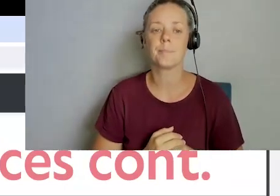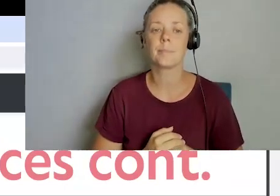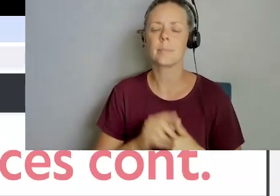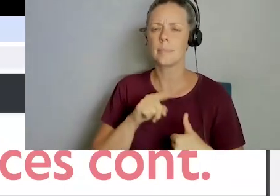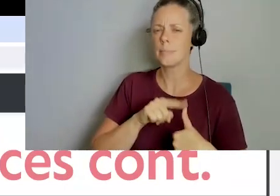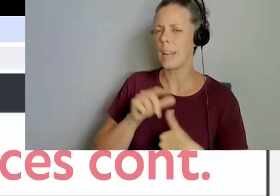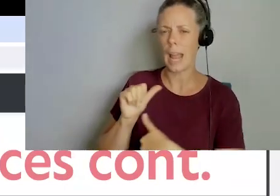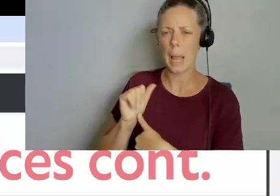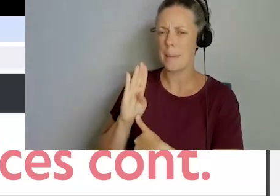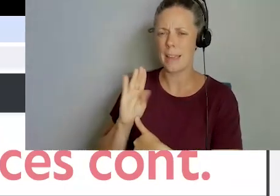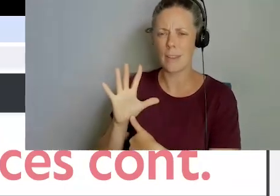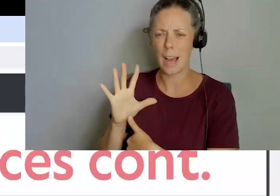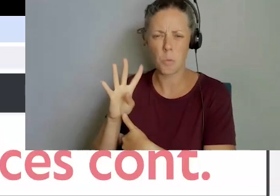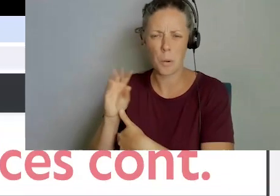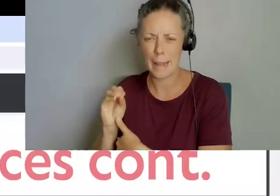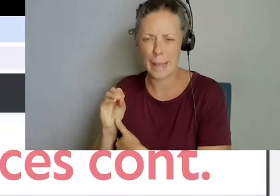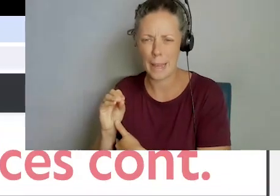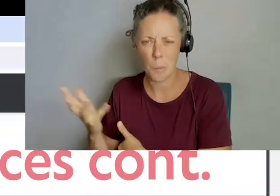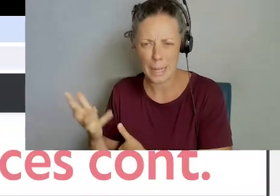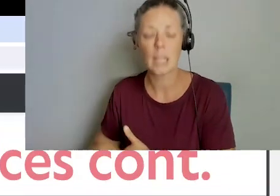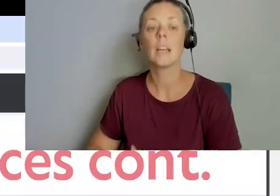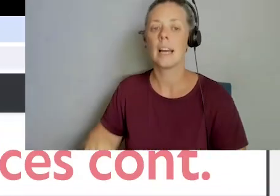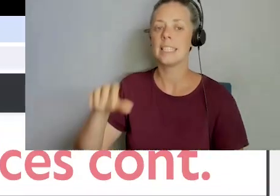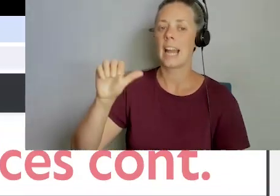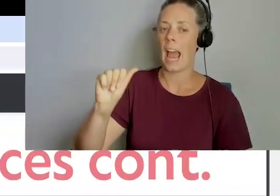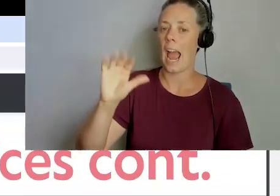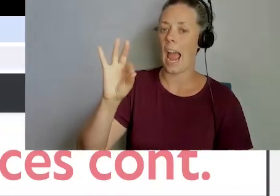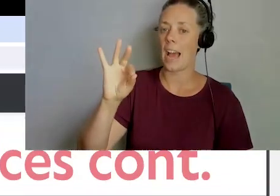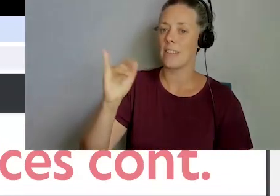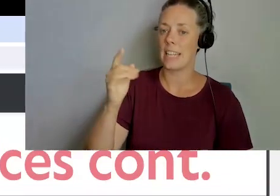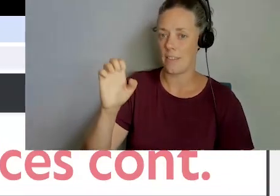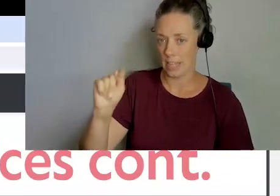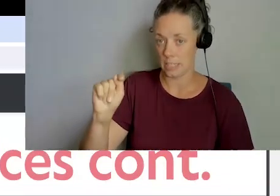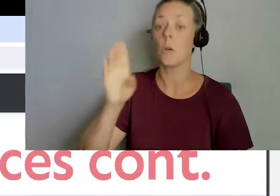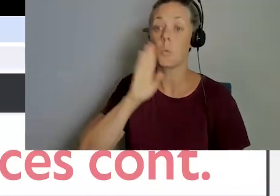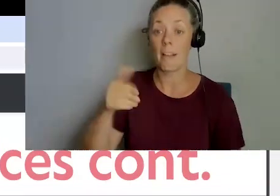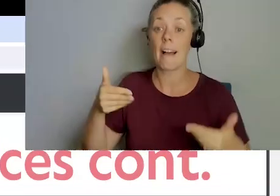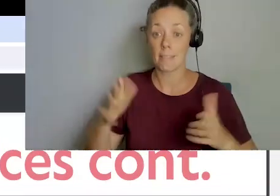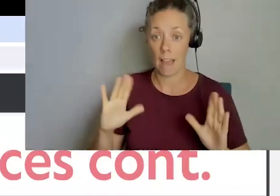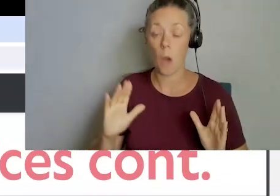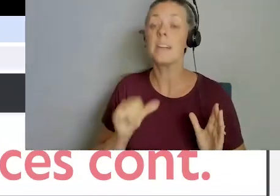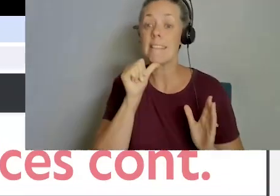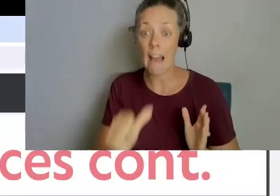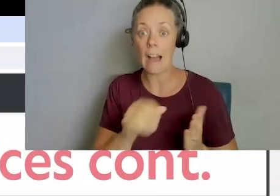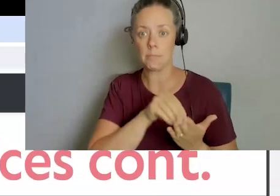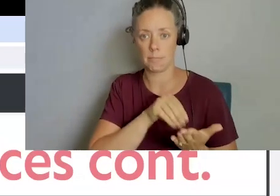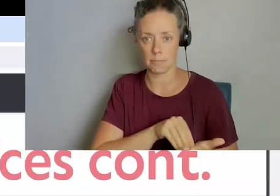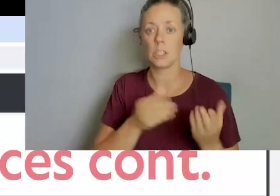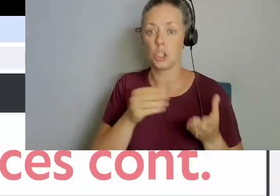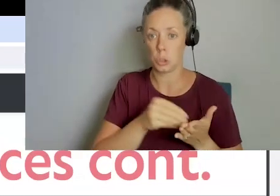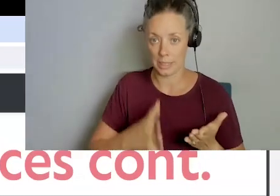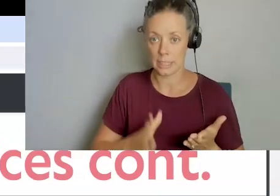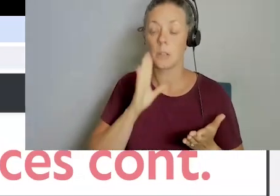540? The AB 540 is an affidavit that would allow undocumented students to